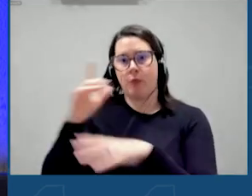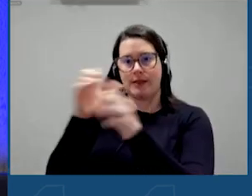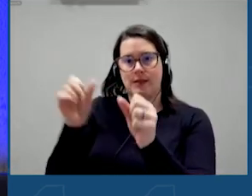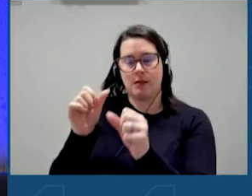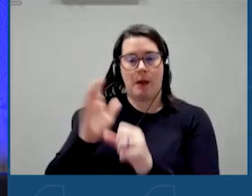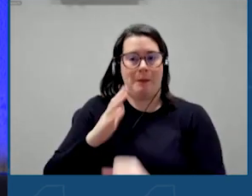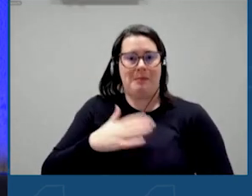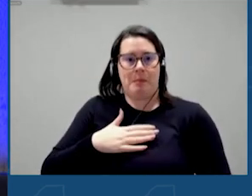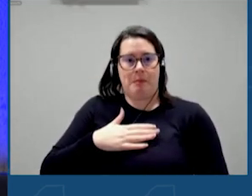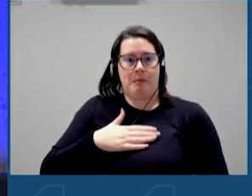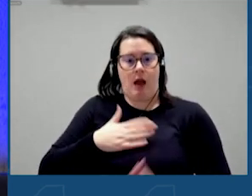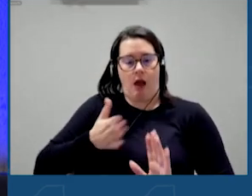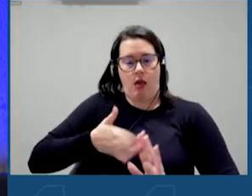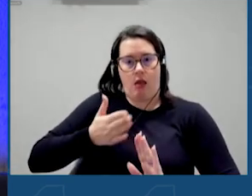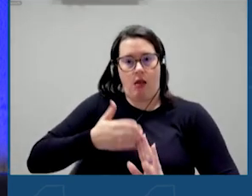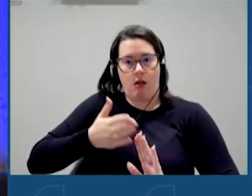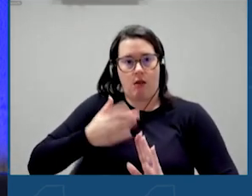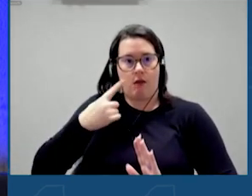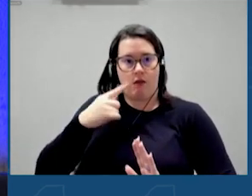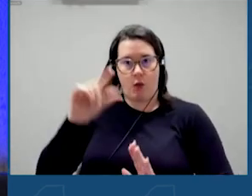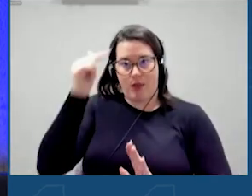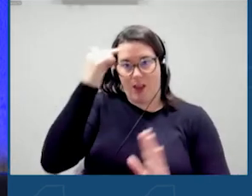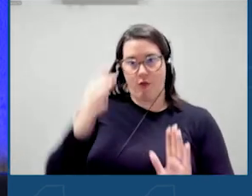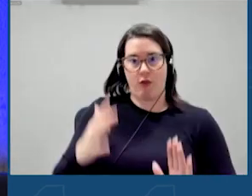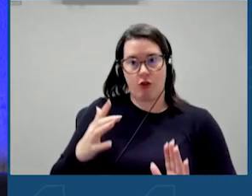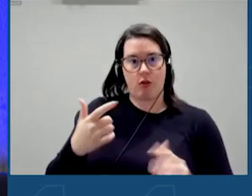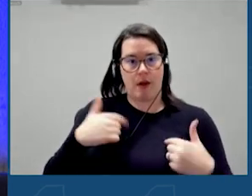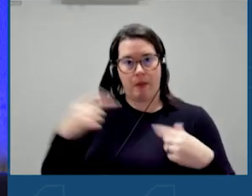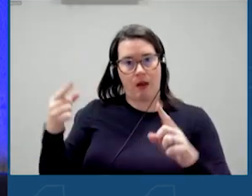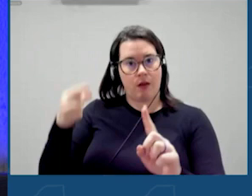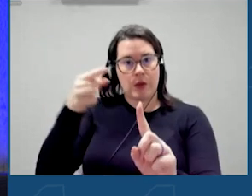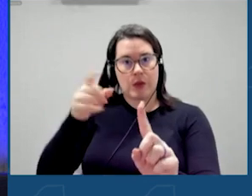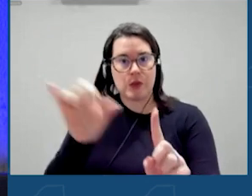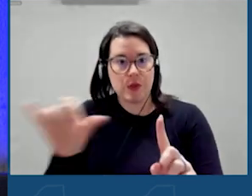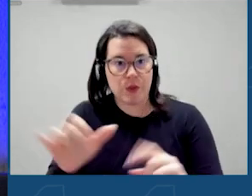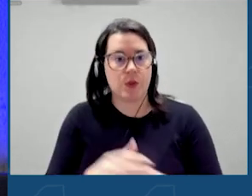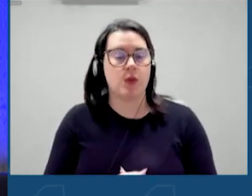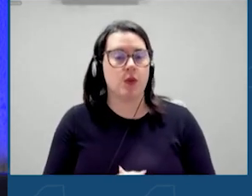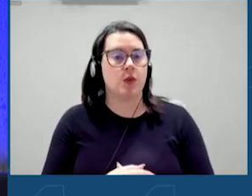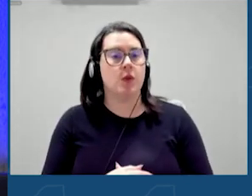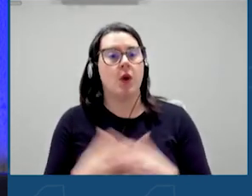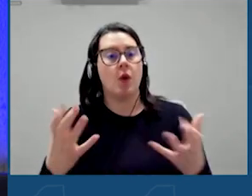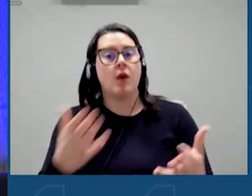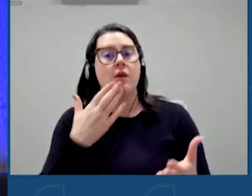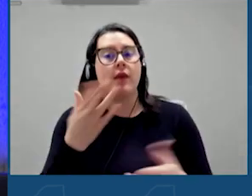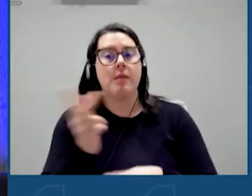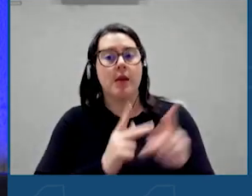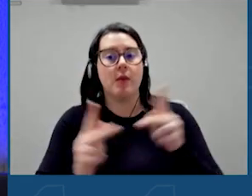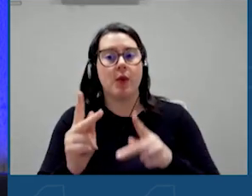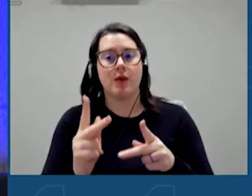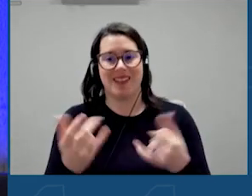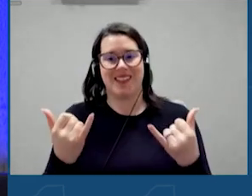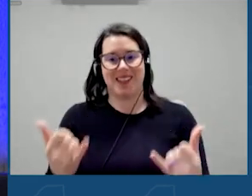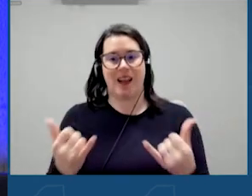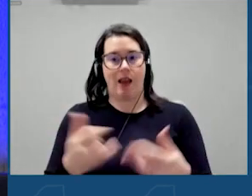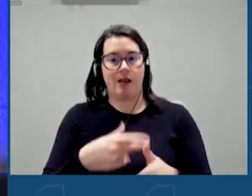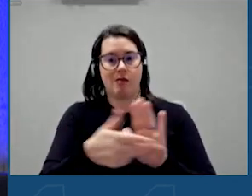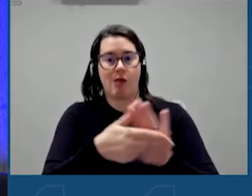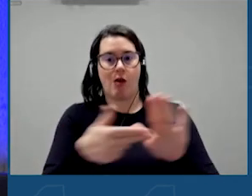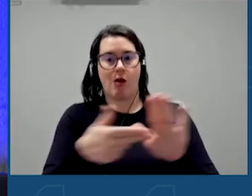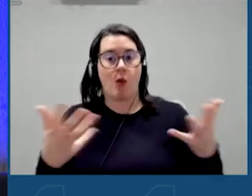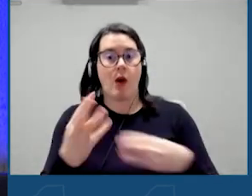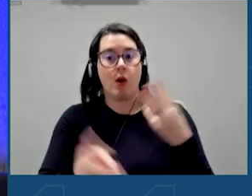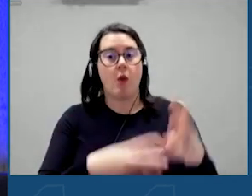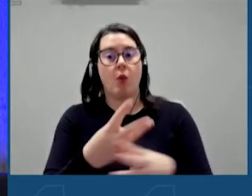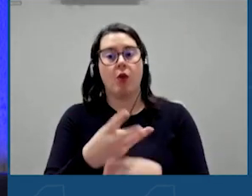make sure that we have a vision for the state of New York. We thank the people who are acknowledging that it's World AIDS Day. But I want to make sure that New York